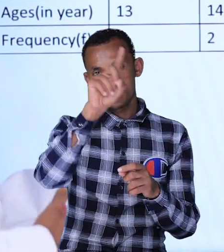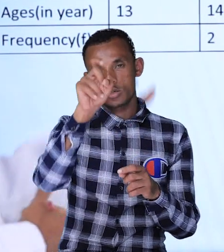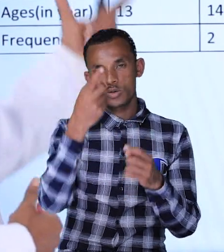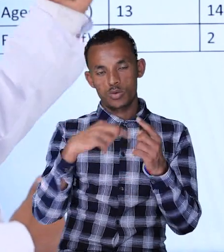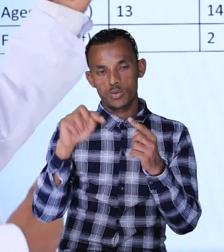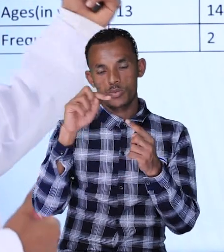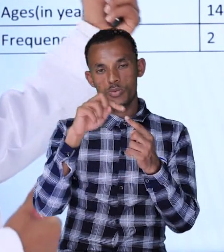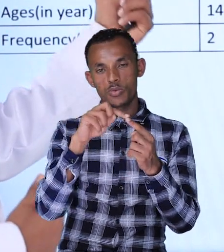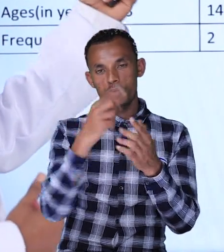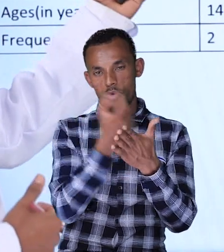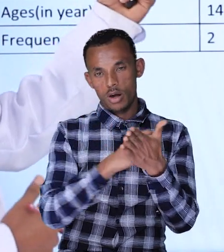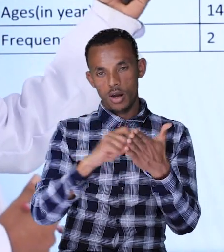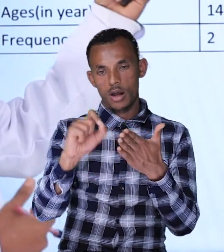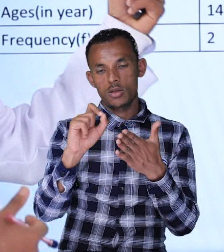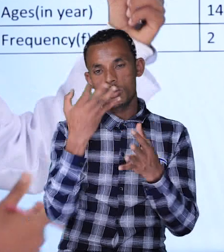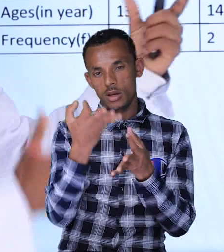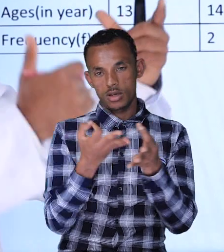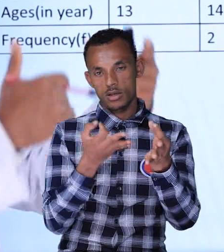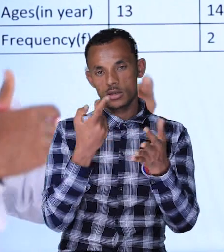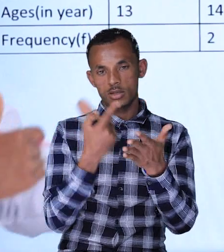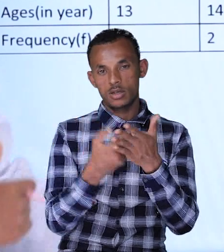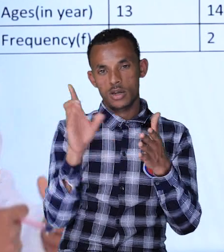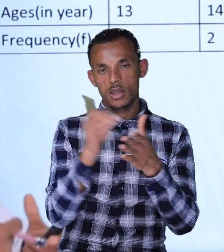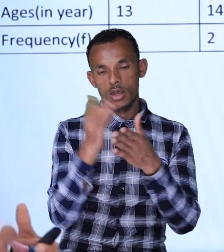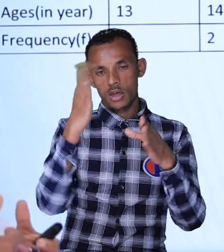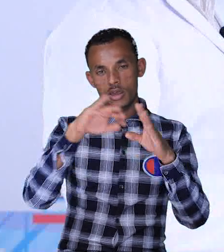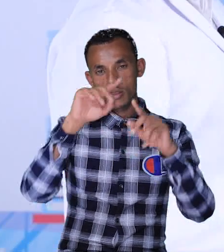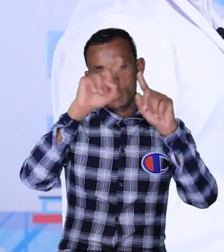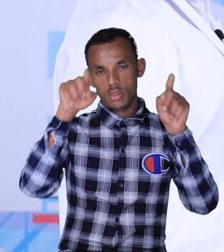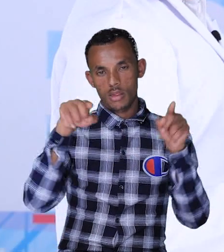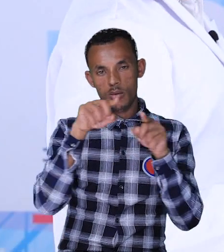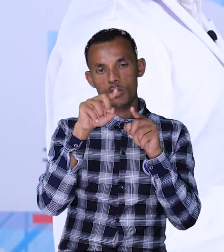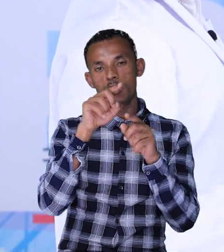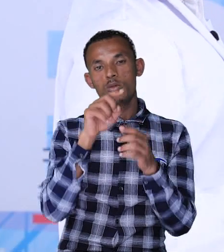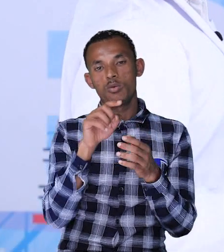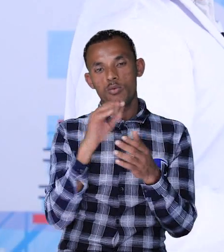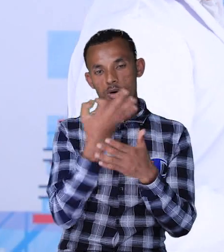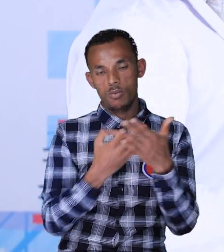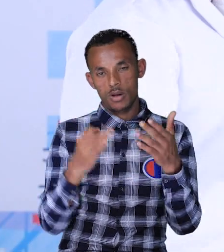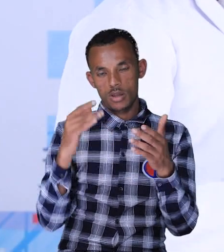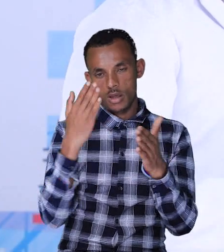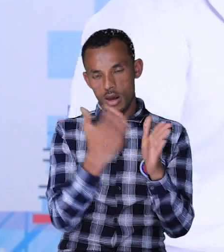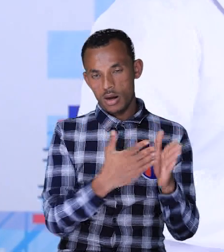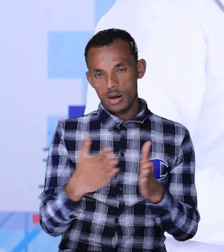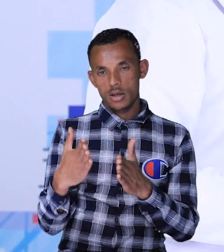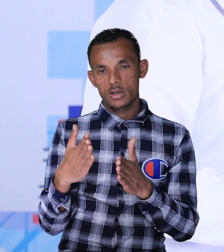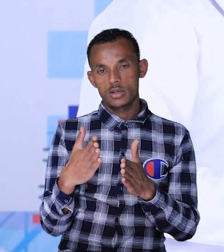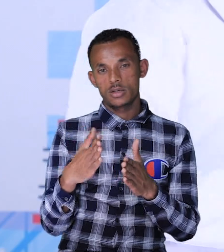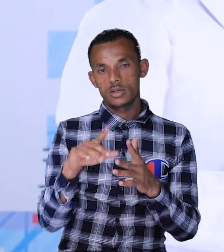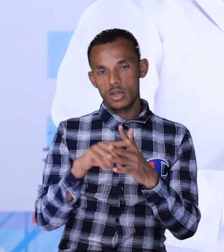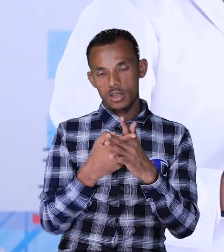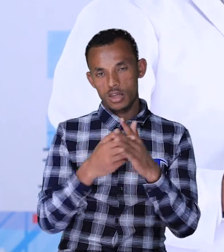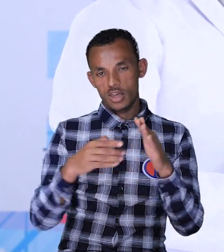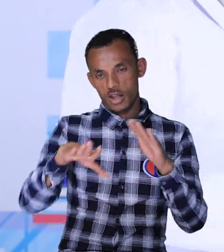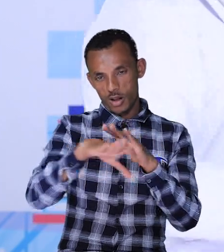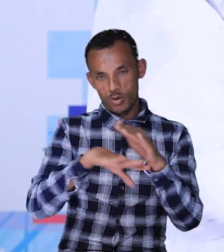are asked to just write or describe this data in tabular form. So let's arrange this starting from the lowest